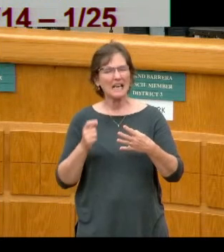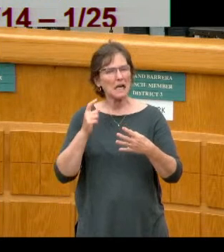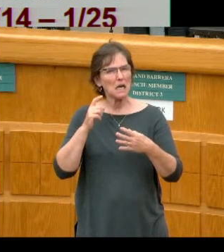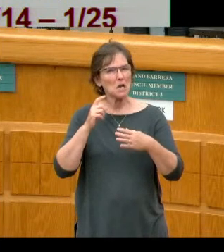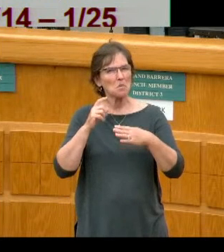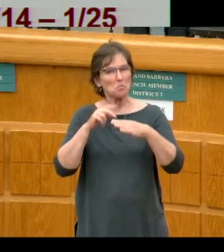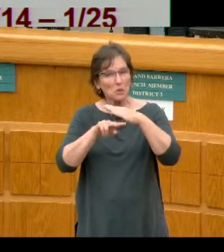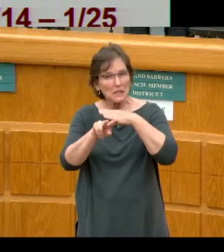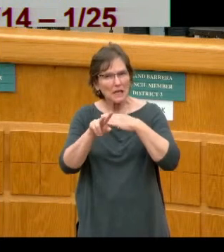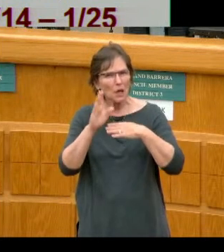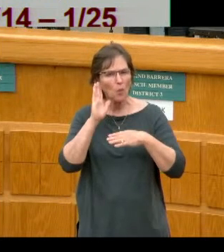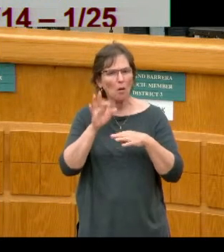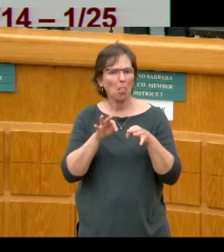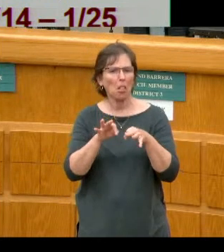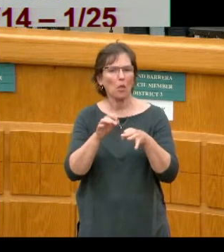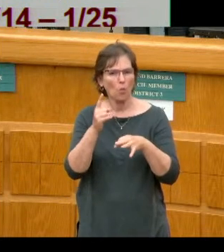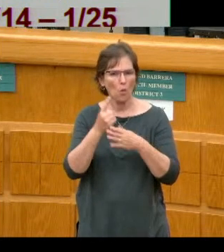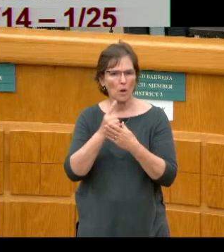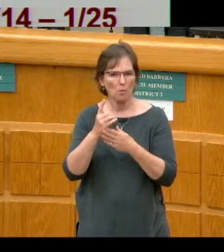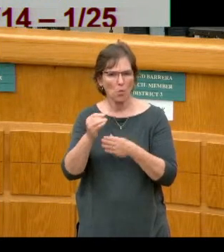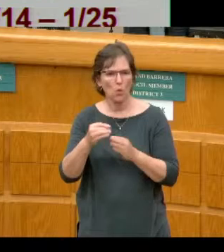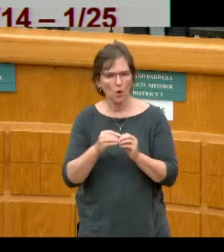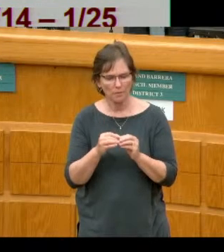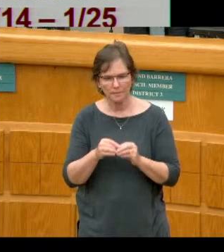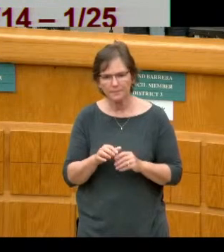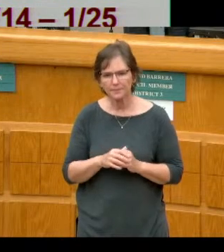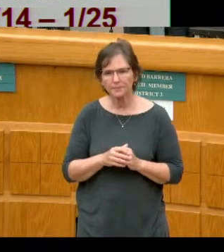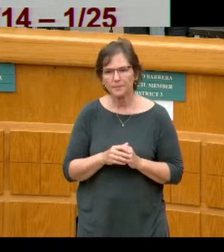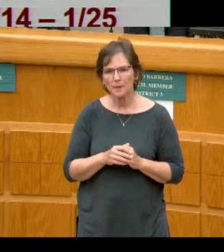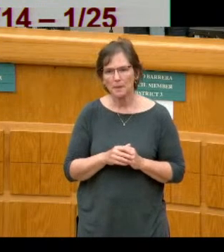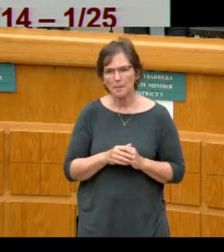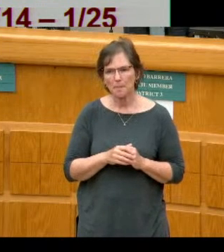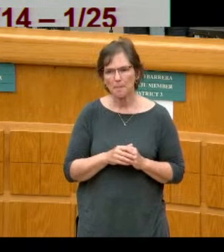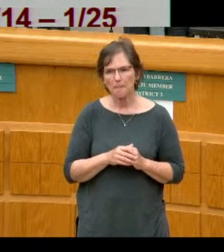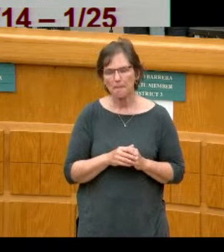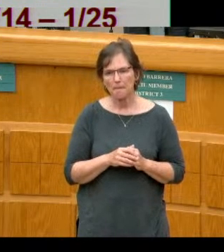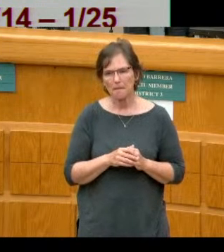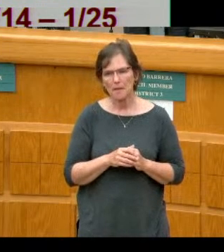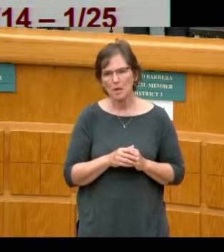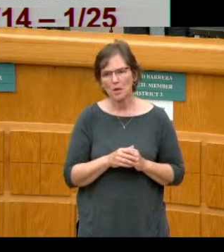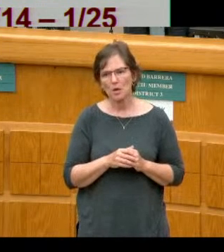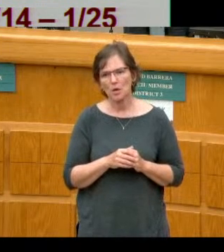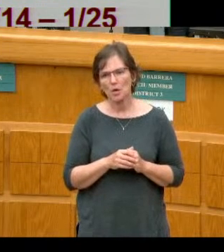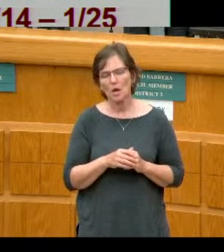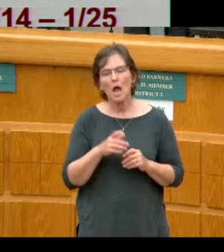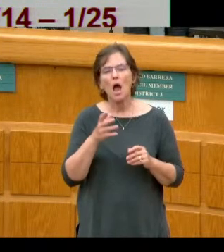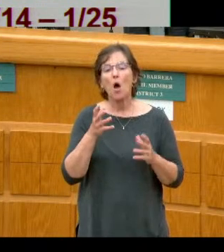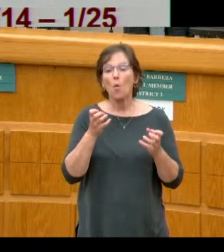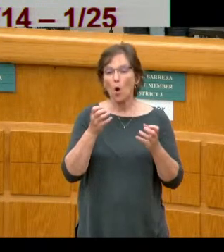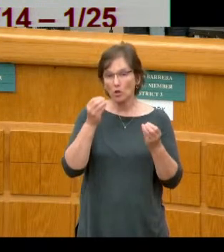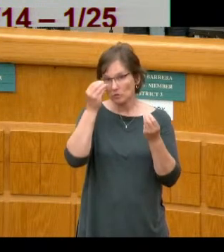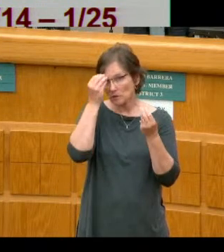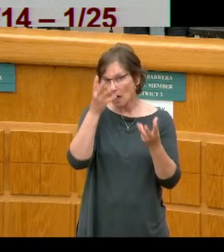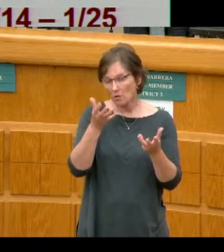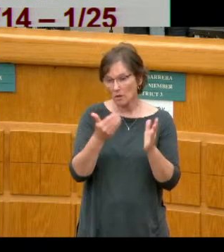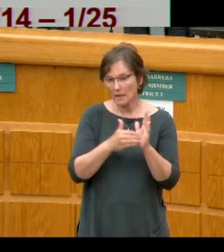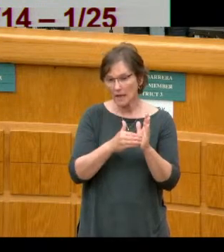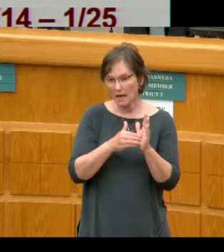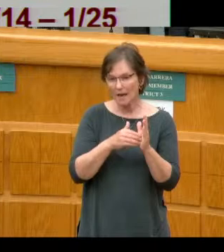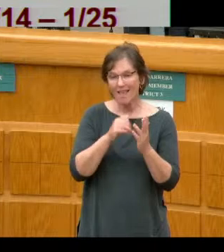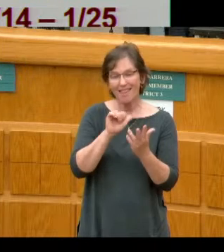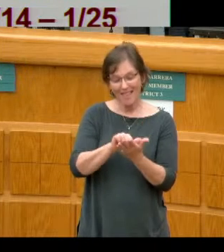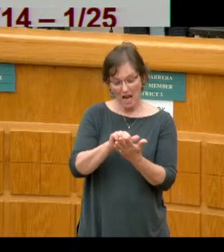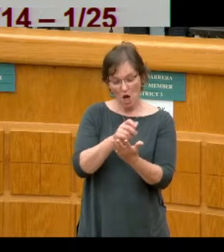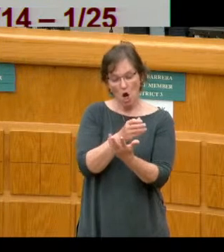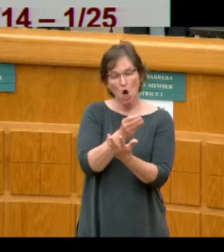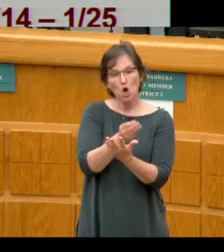bars and rolling back businesses from 75% to 50% capacity, is estimated to occur somewhere around